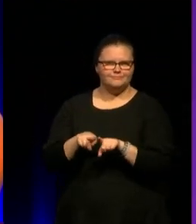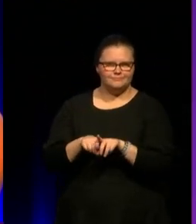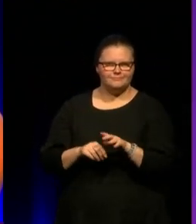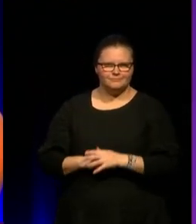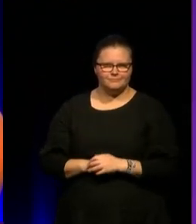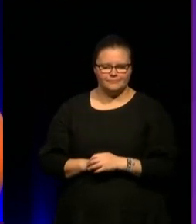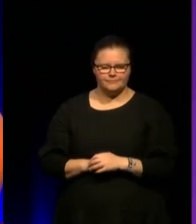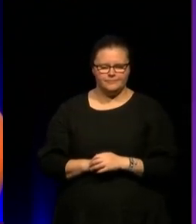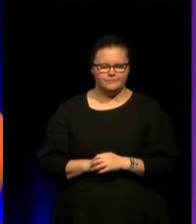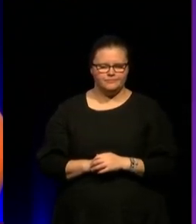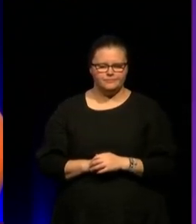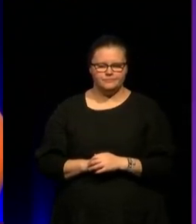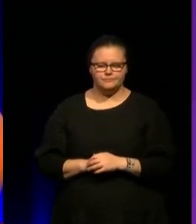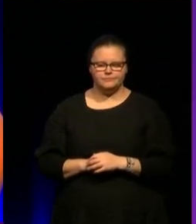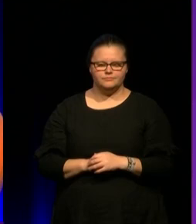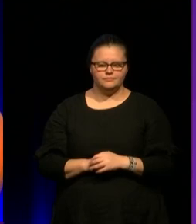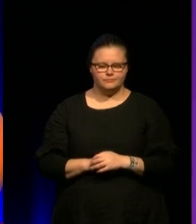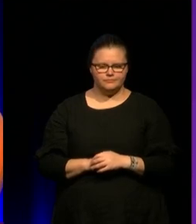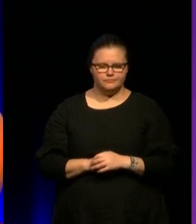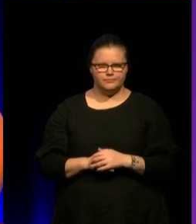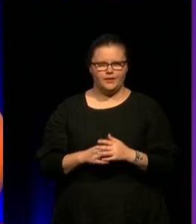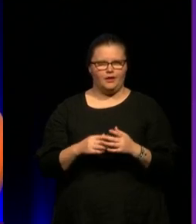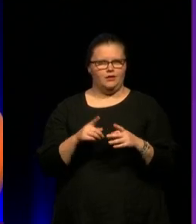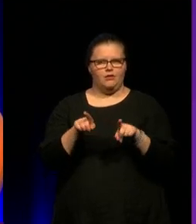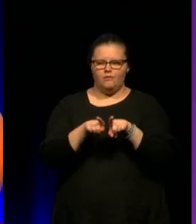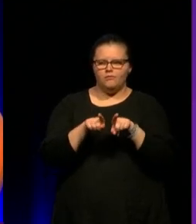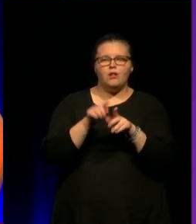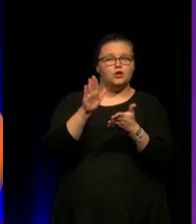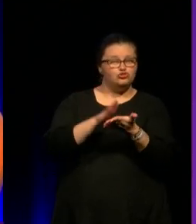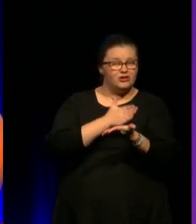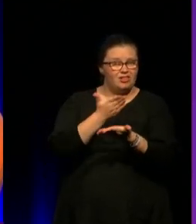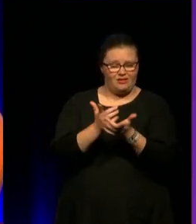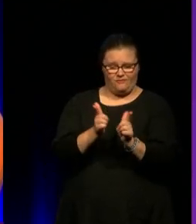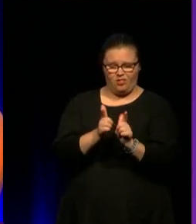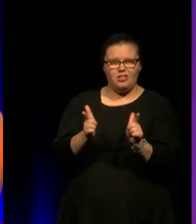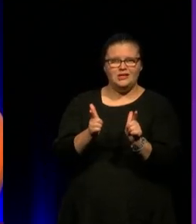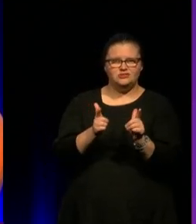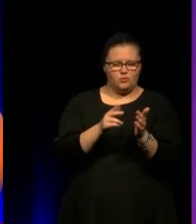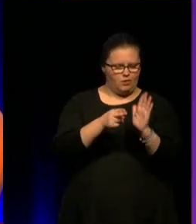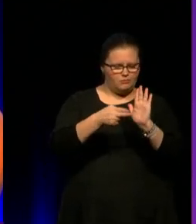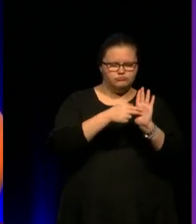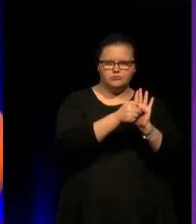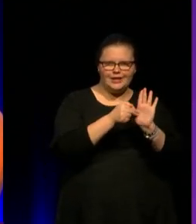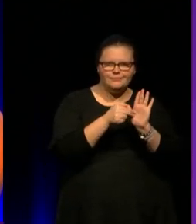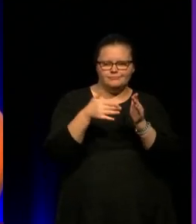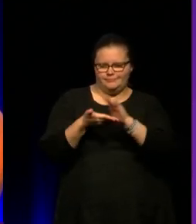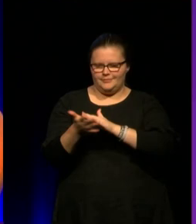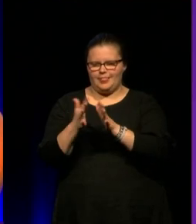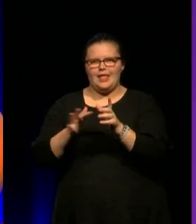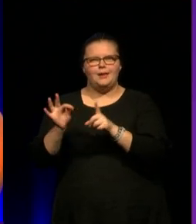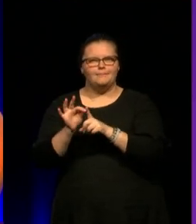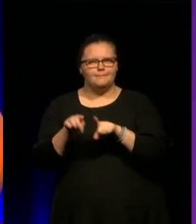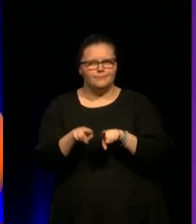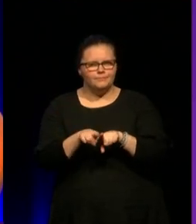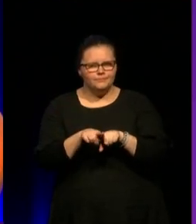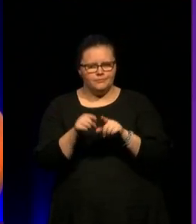properly. And those things, you know, translations need to be made, not just on the packaging, but also in the app. You need to